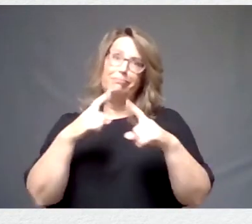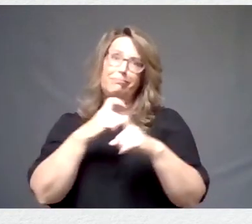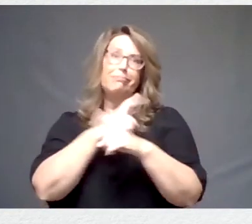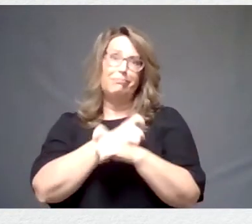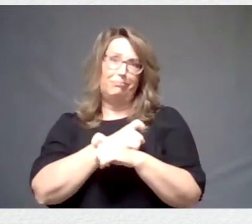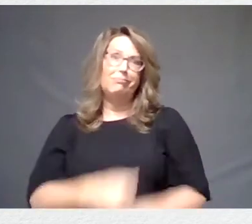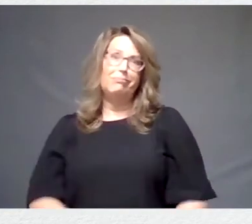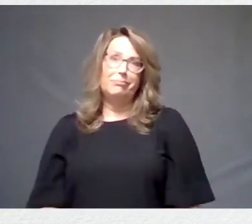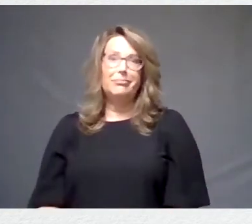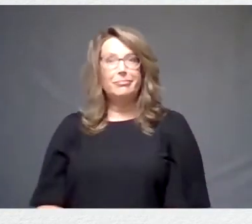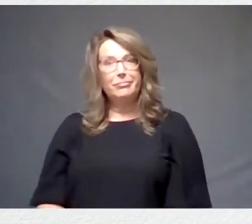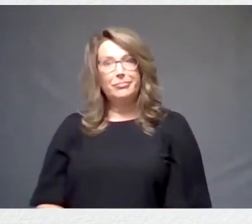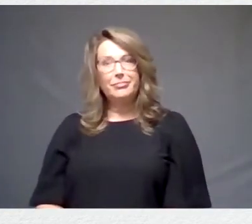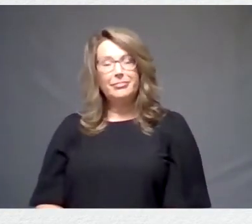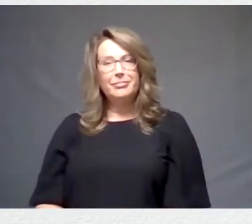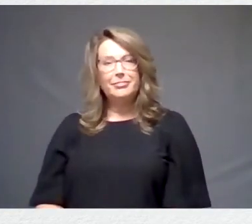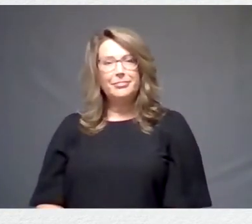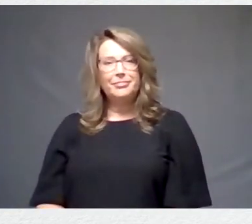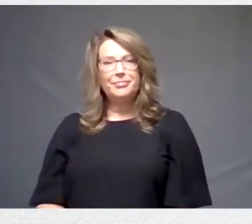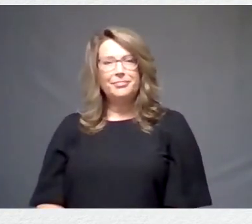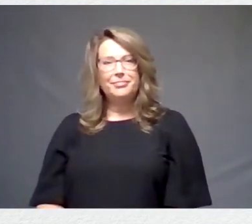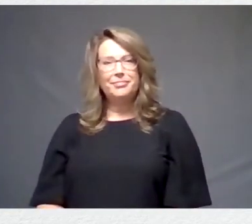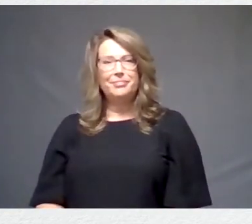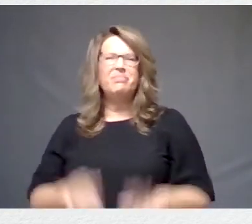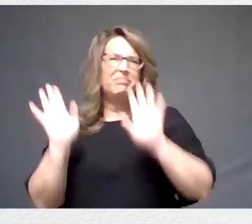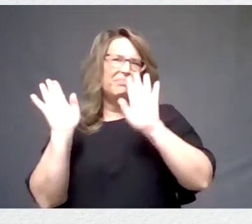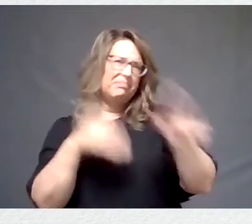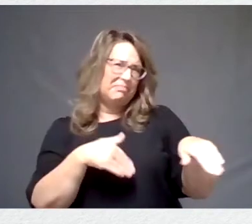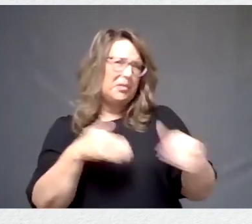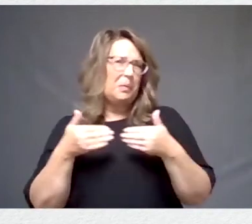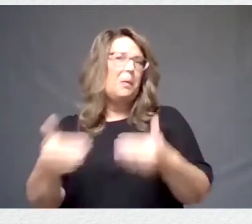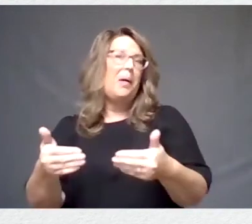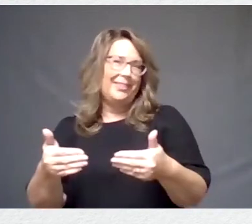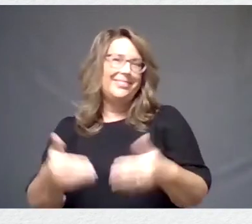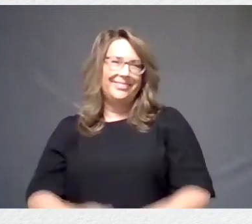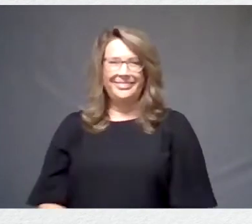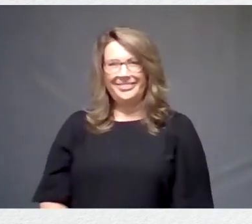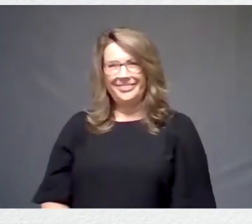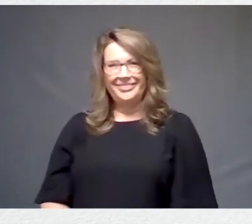bastante complicado. Okay, moving on. Okay, continuemos.